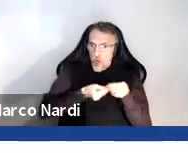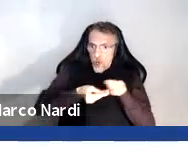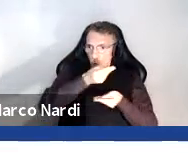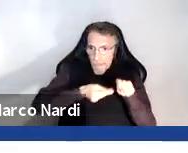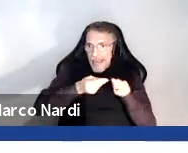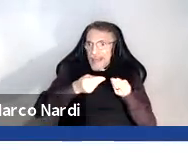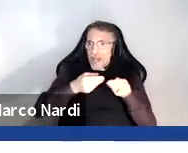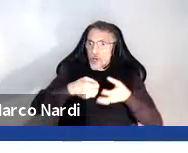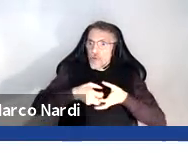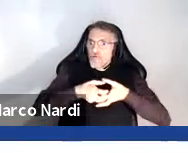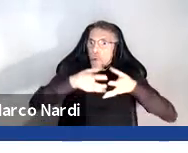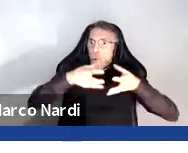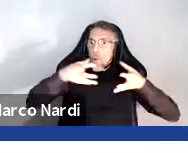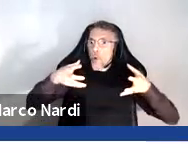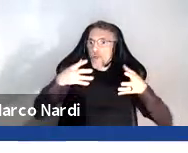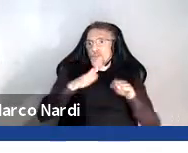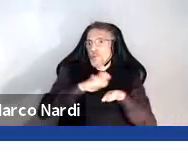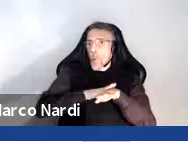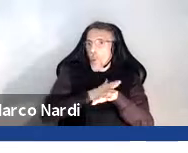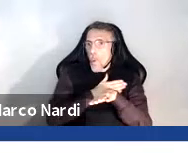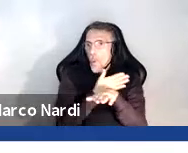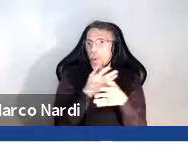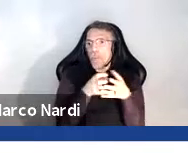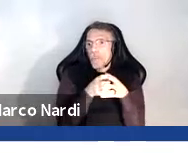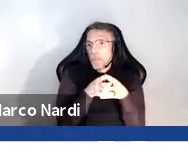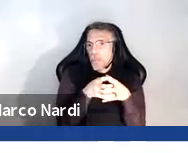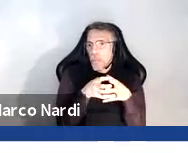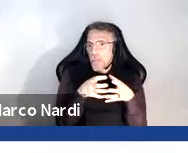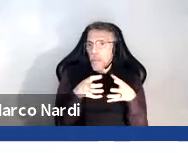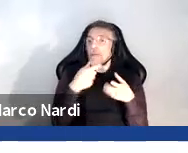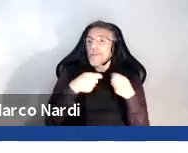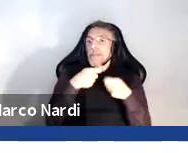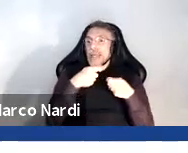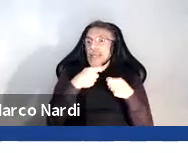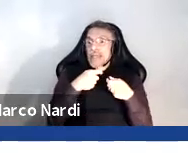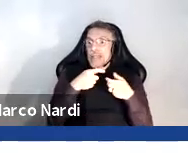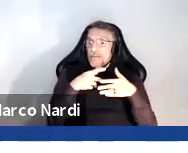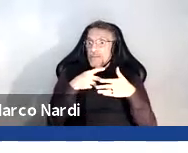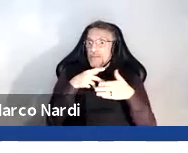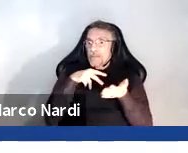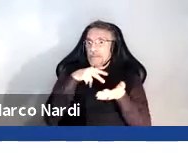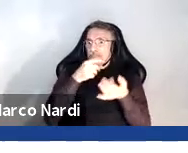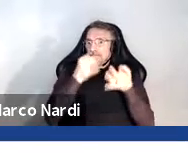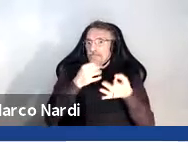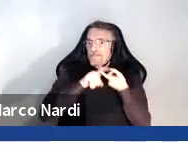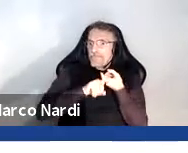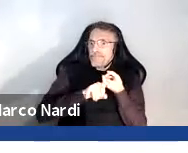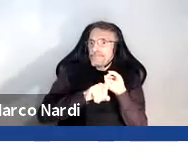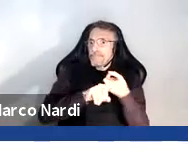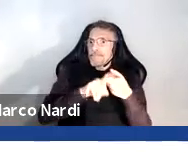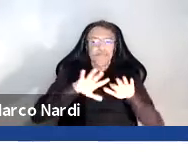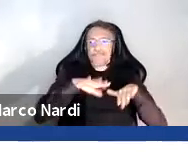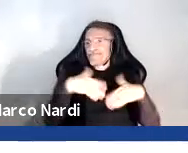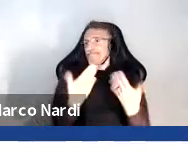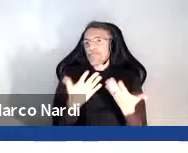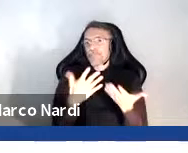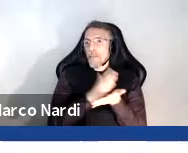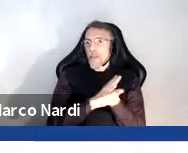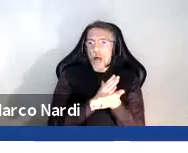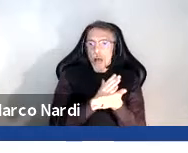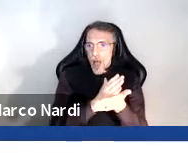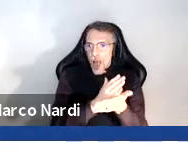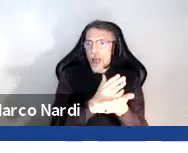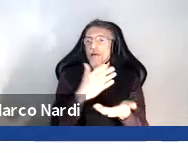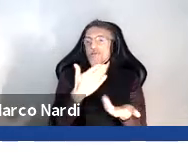growth increases instability. Increased instability leads to increased social unrest. And of